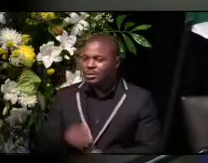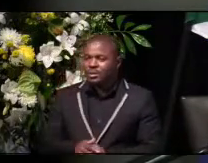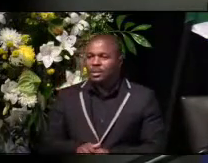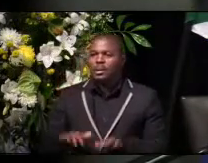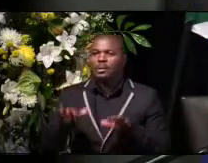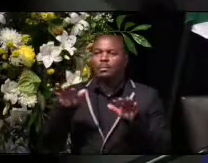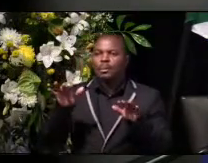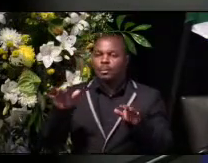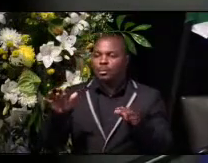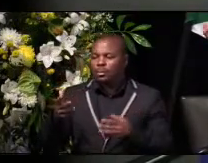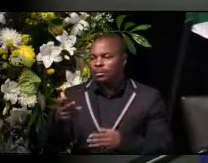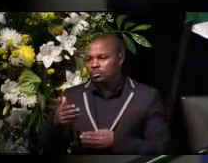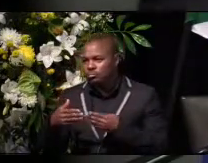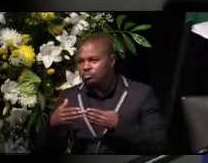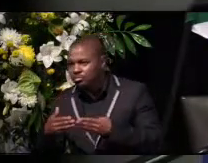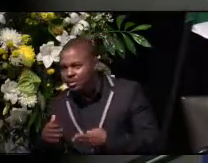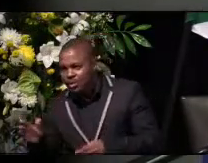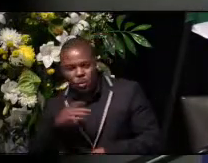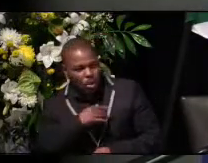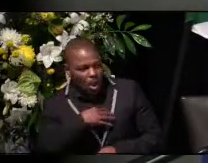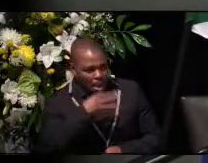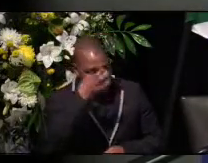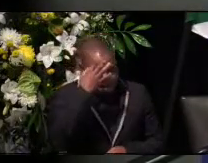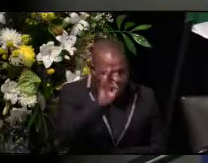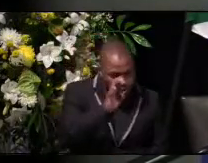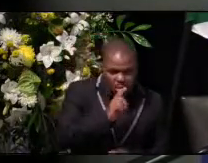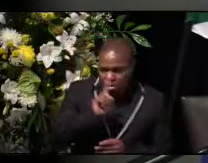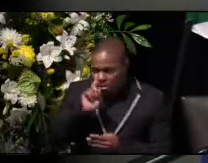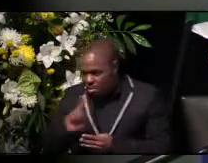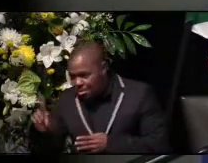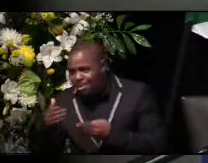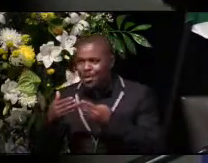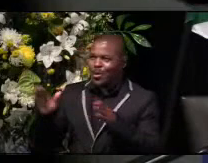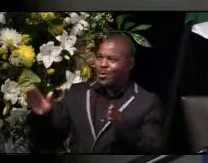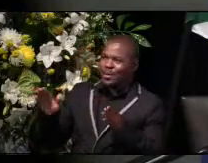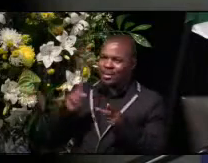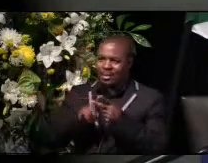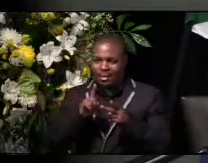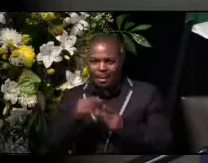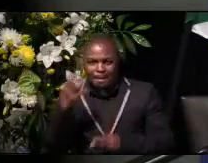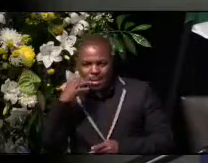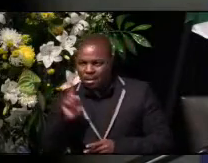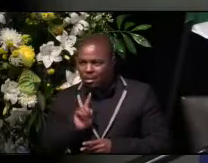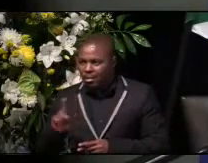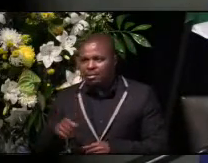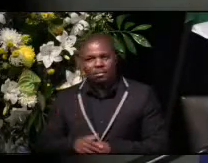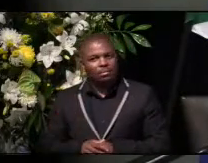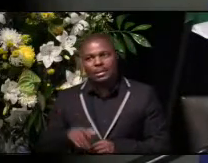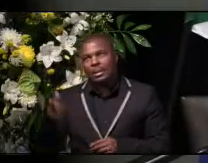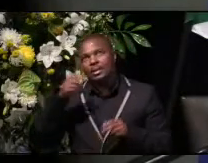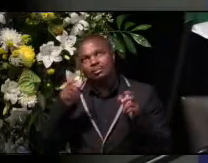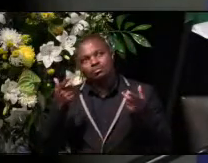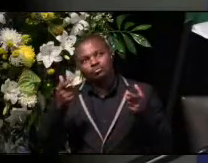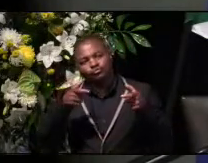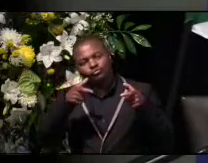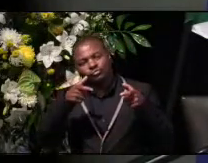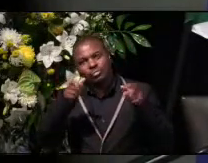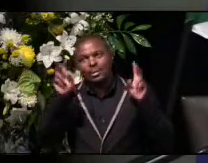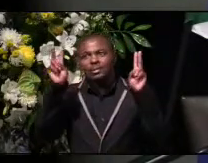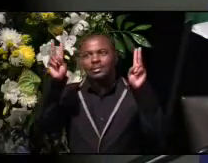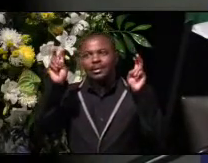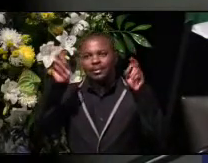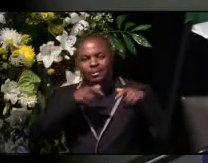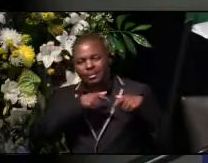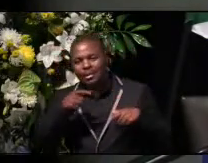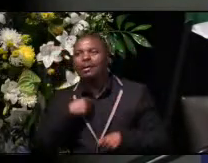people open doors because you are Professor so-and-so or your minister so and so are you this that they'd open the door to a title and